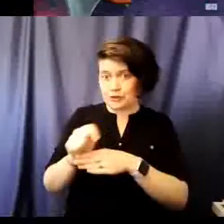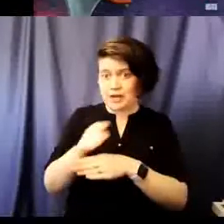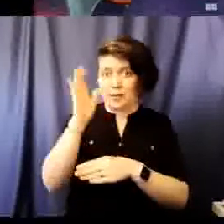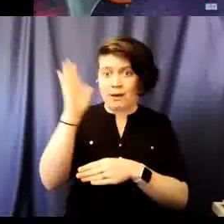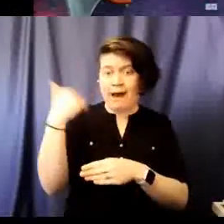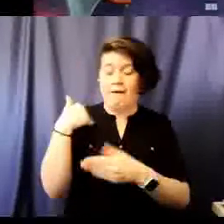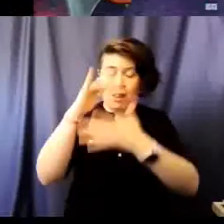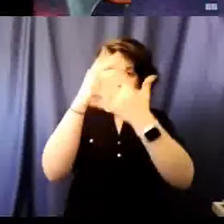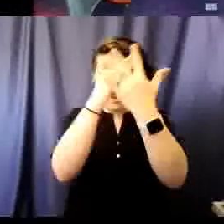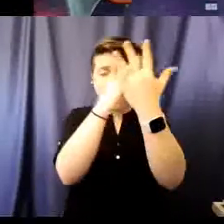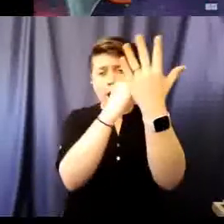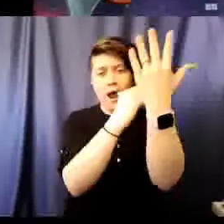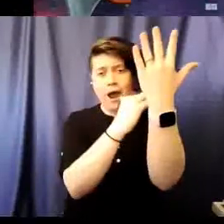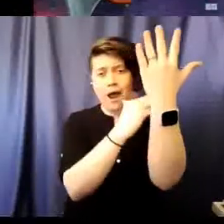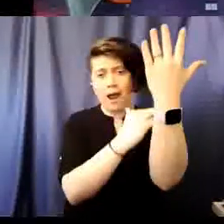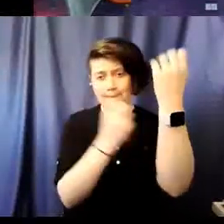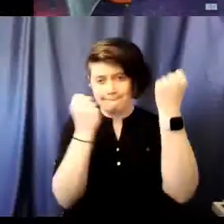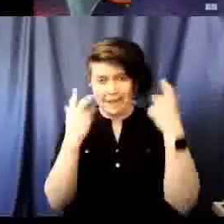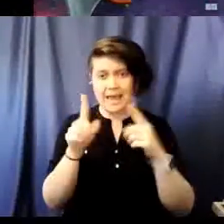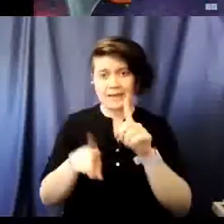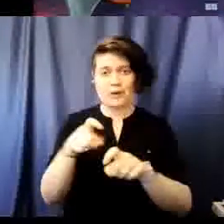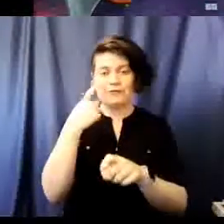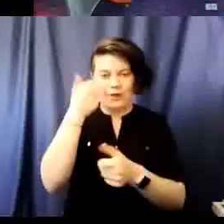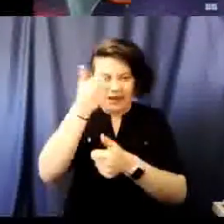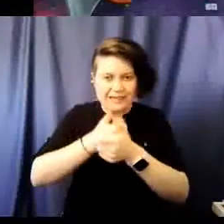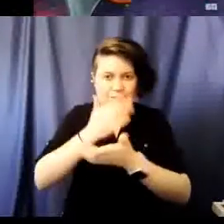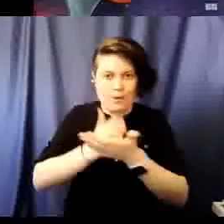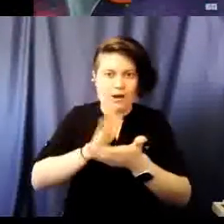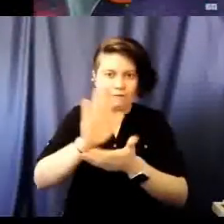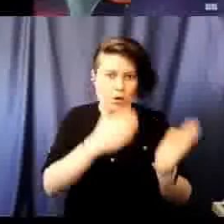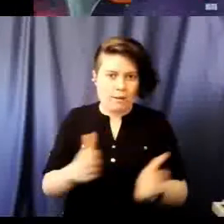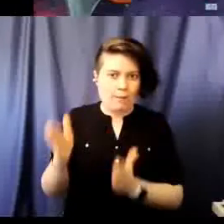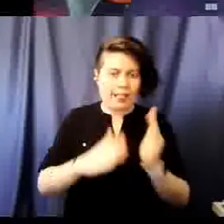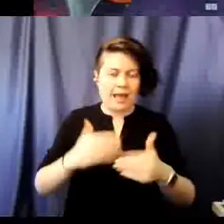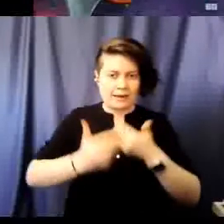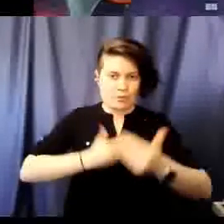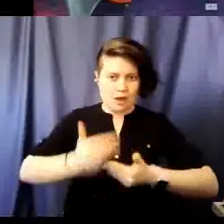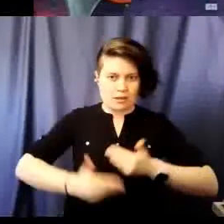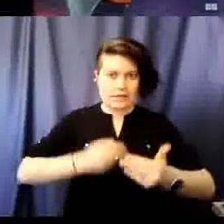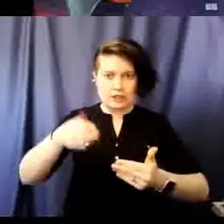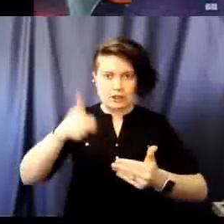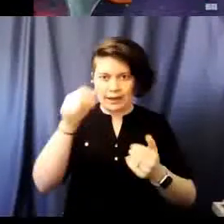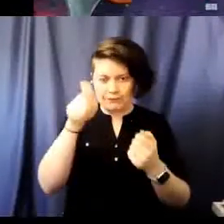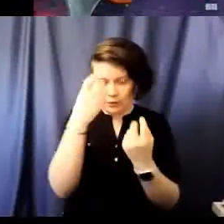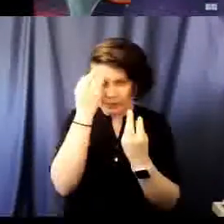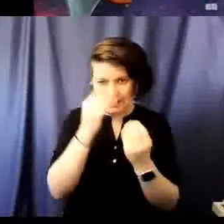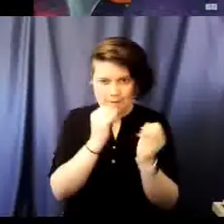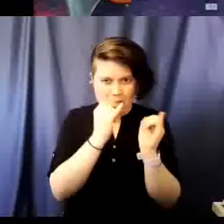list of questions for each aspect of your planning process that you can answer individually.